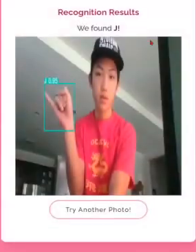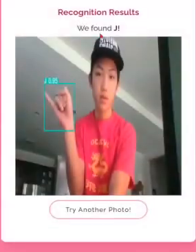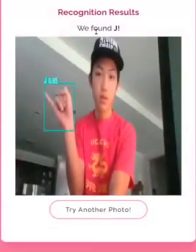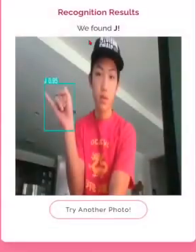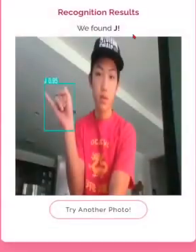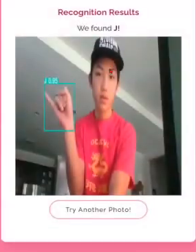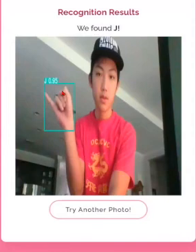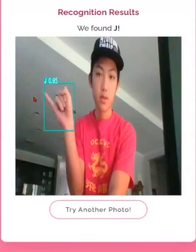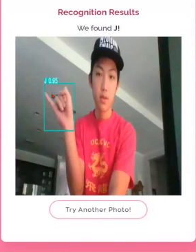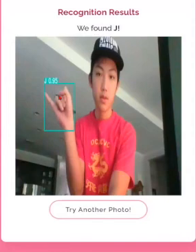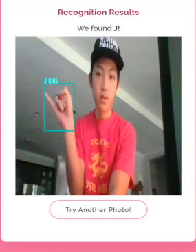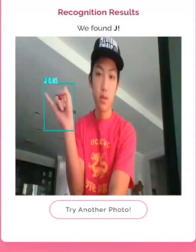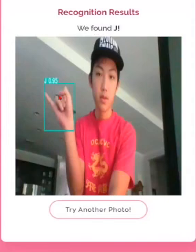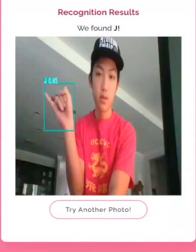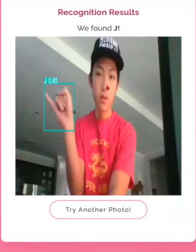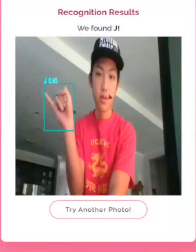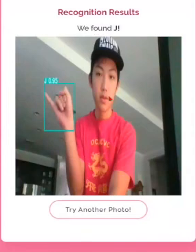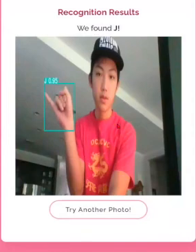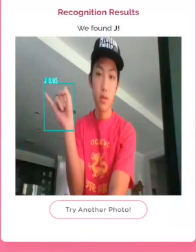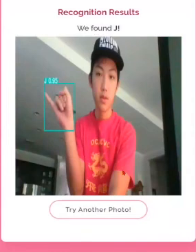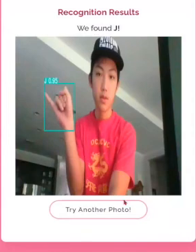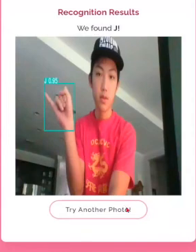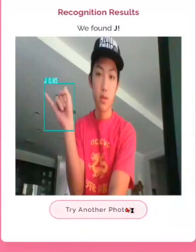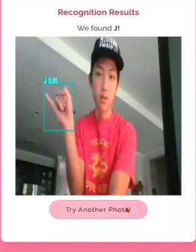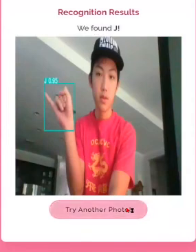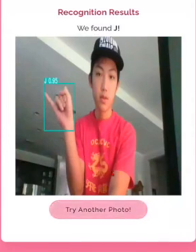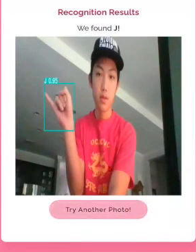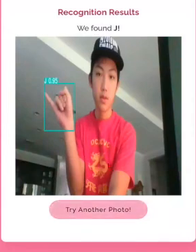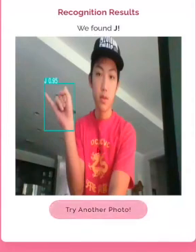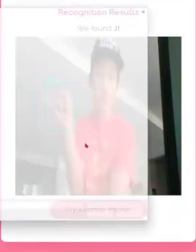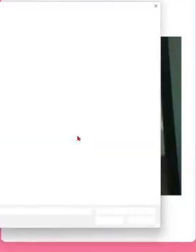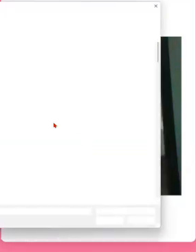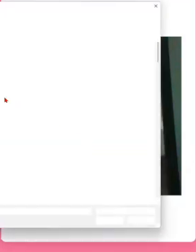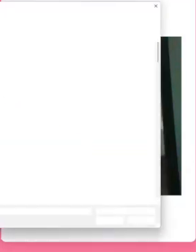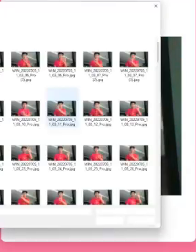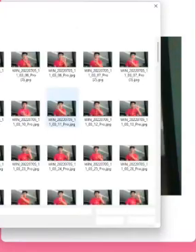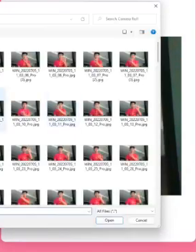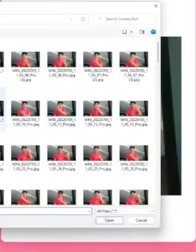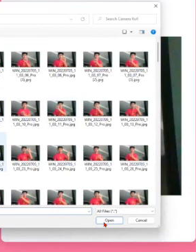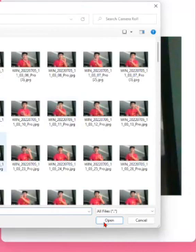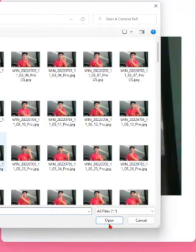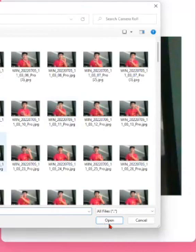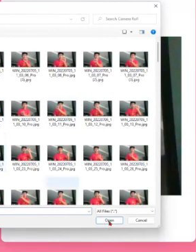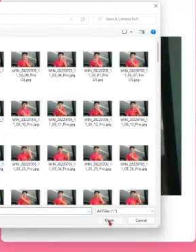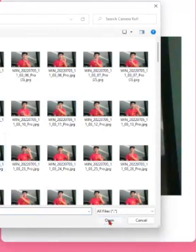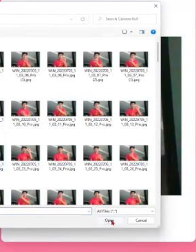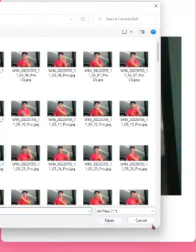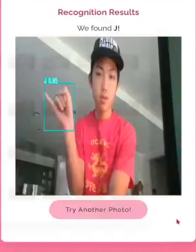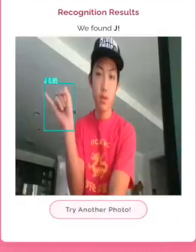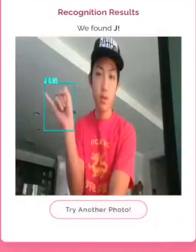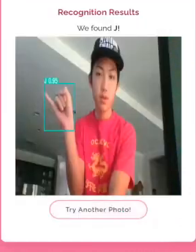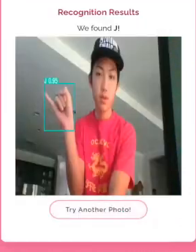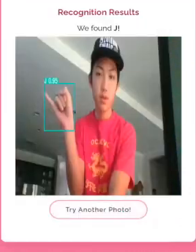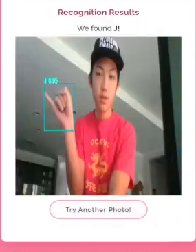I, and now it detects J. 95% confidence. You can also upload a photo without any sign language.